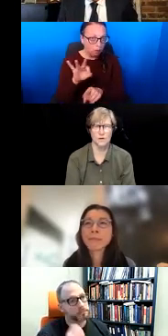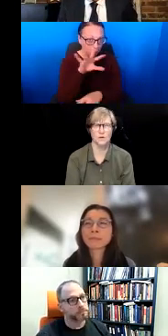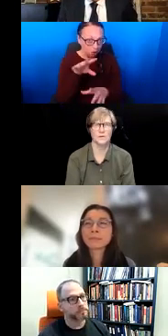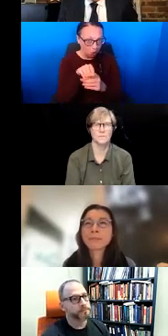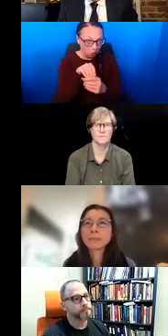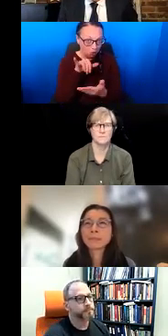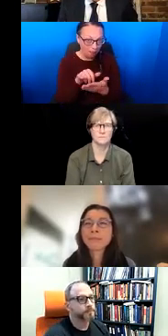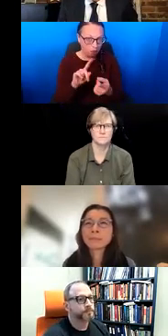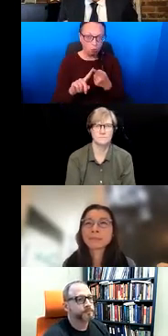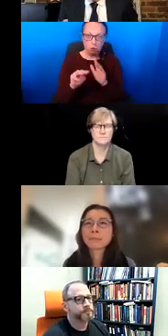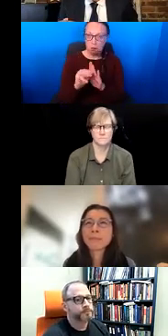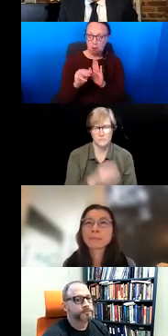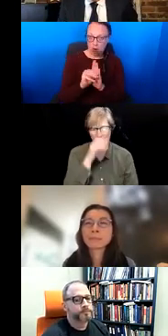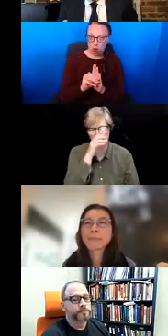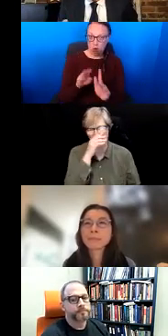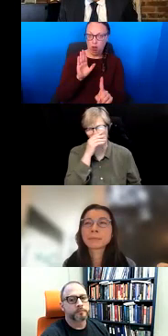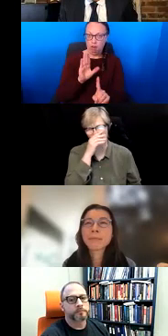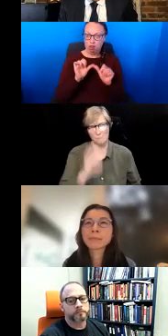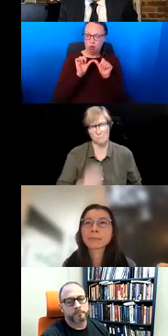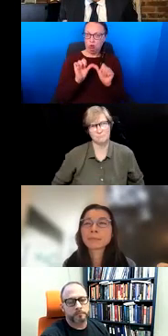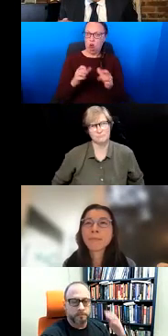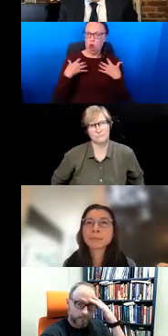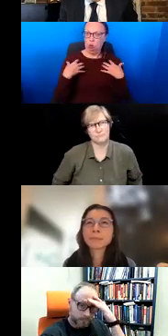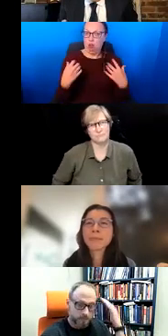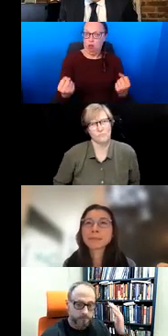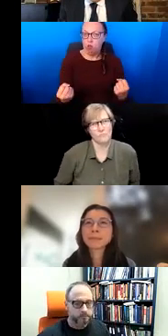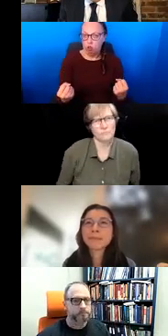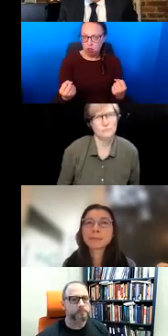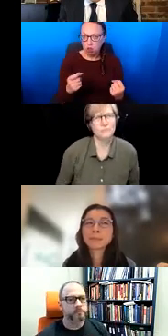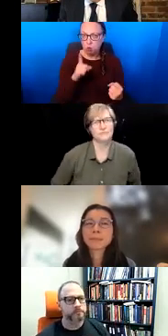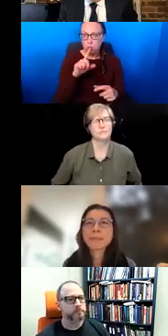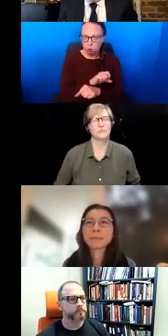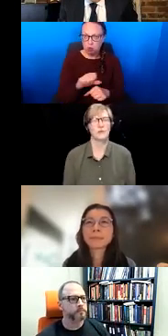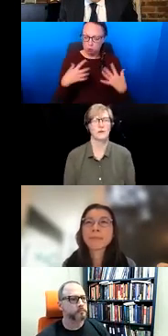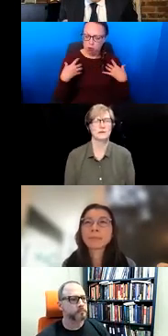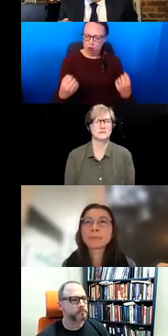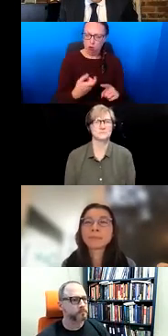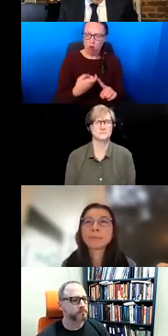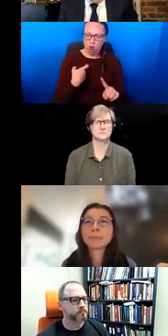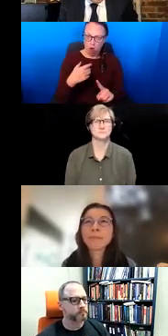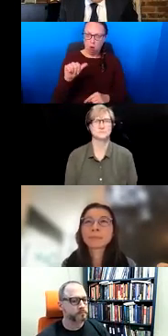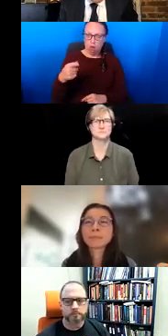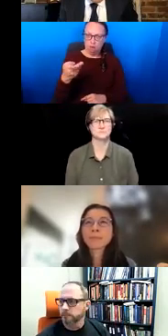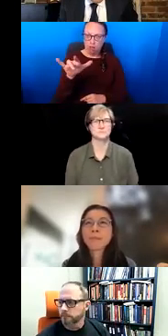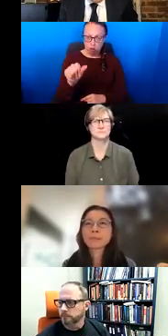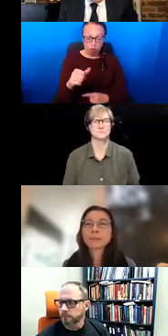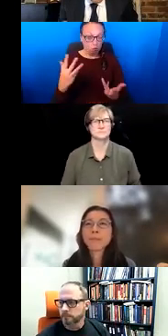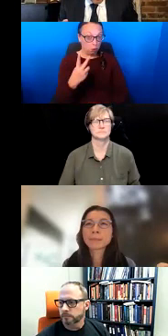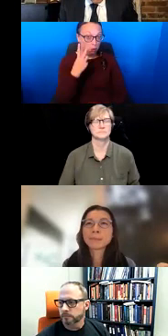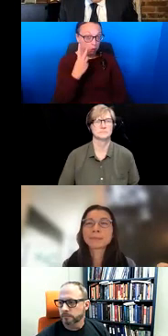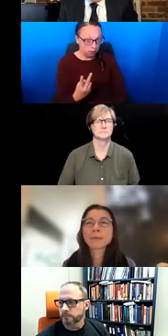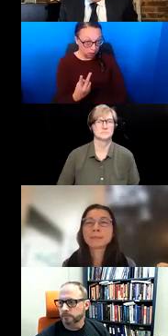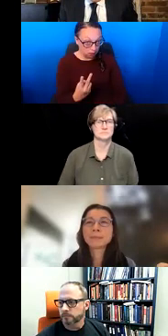a model of their chronic recovery, like their actual recovery from aphasia, you find that individuals who